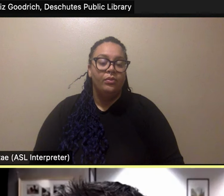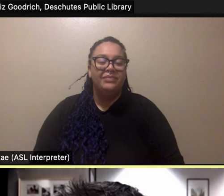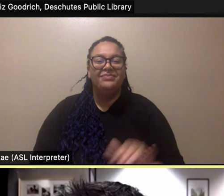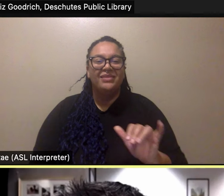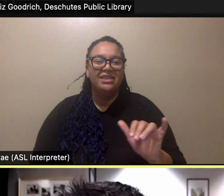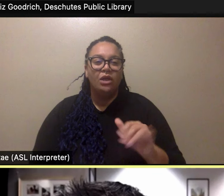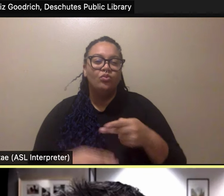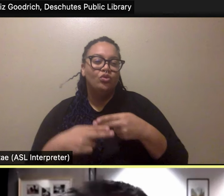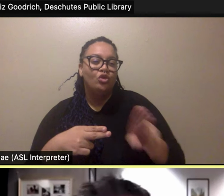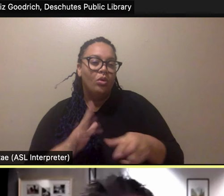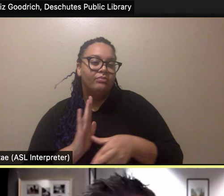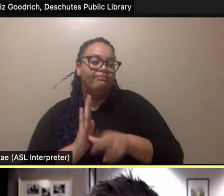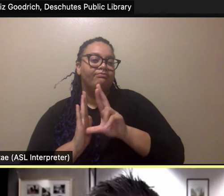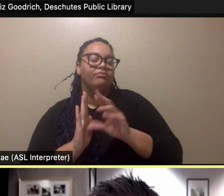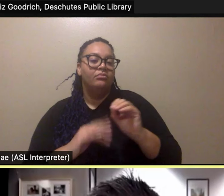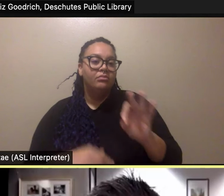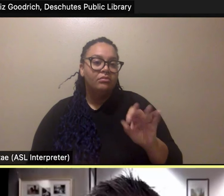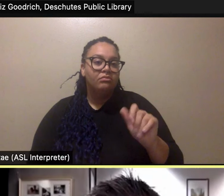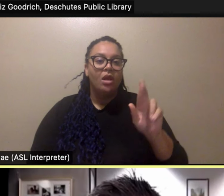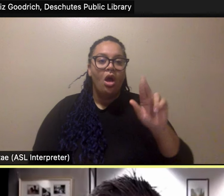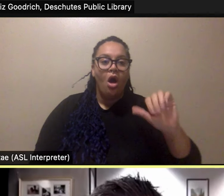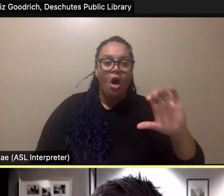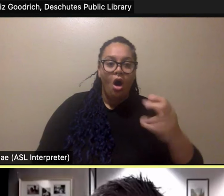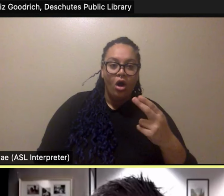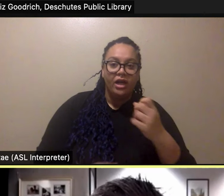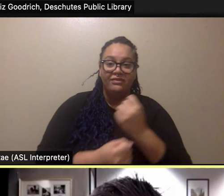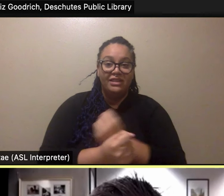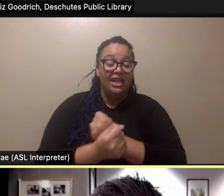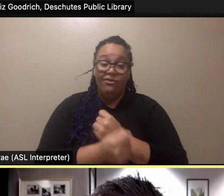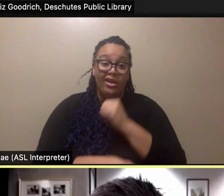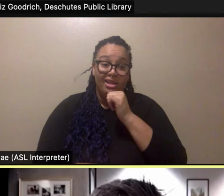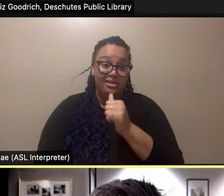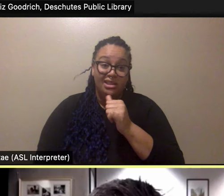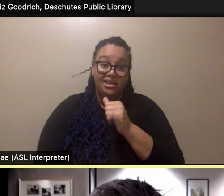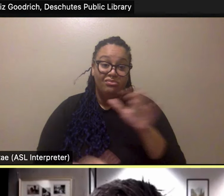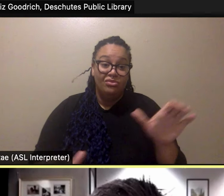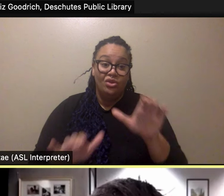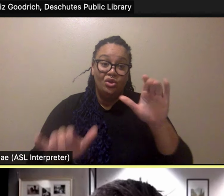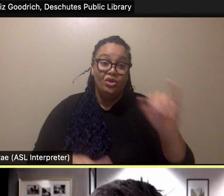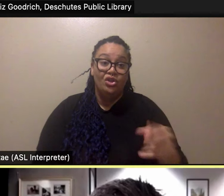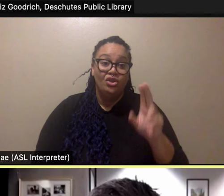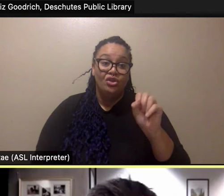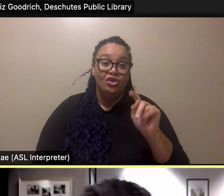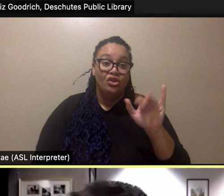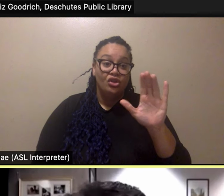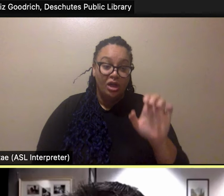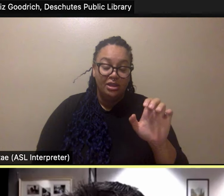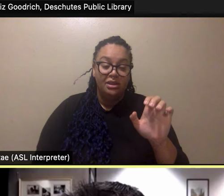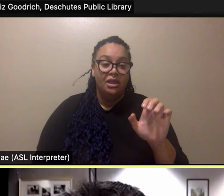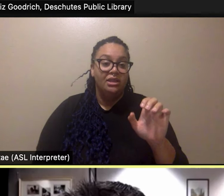overview of the arc of slavery. That doesn't even do it justice, but if you're interested, the library has a lot of these books where you can read more about